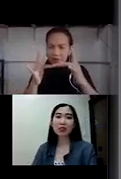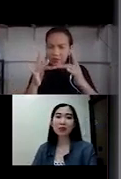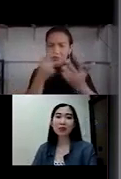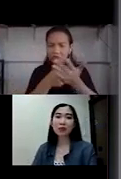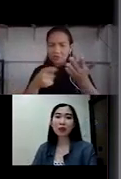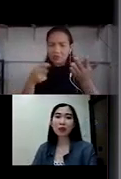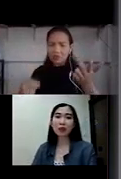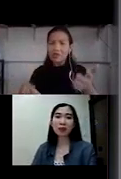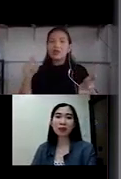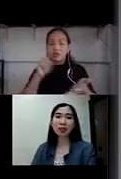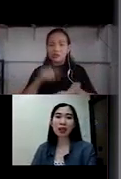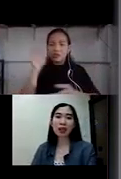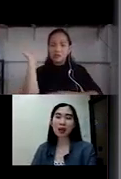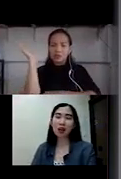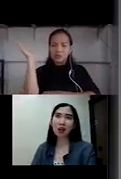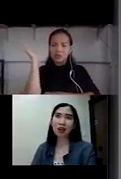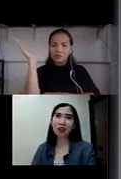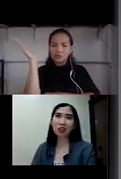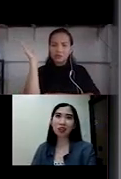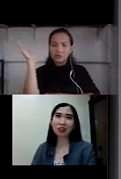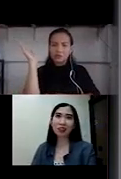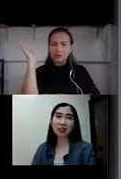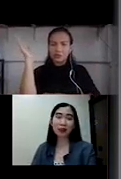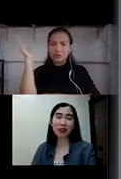session will probably be